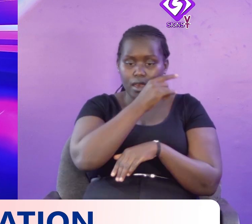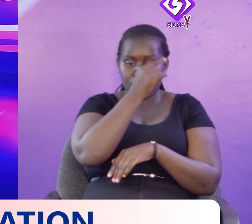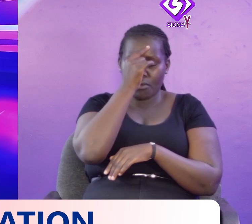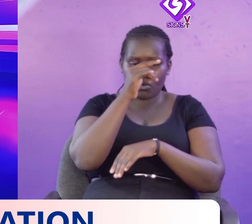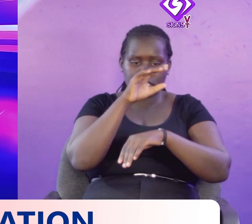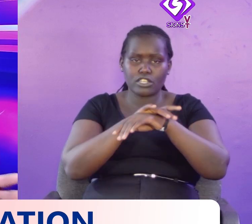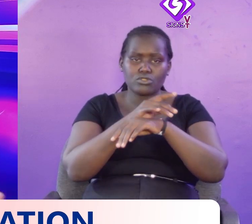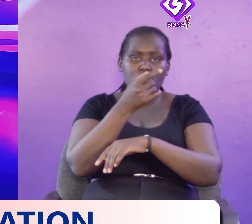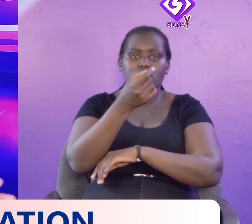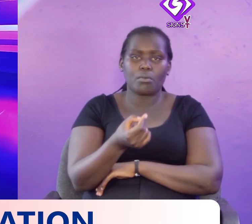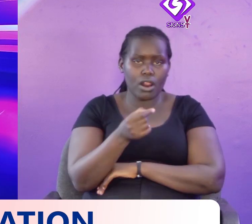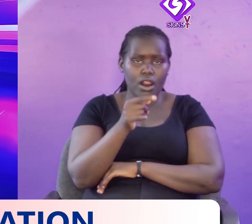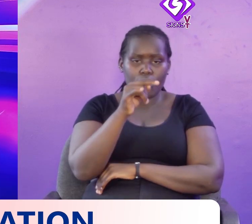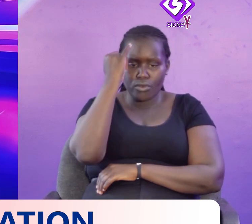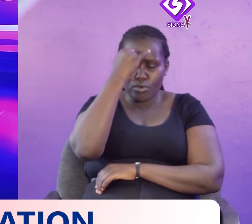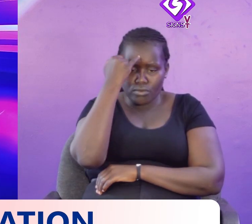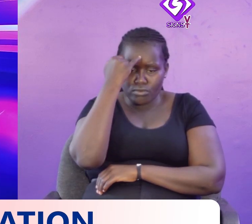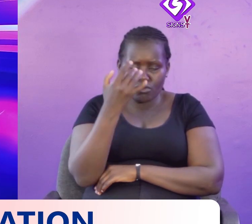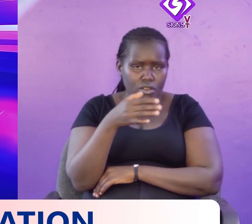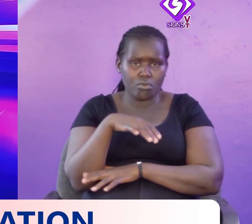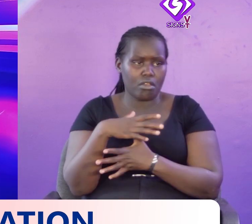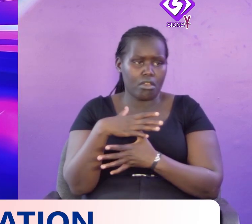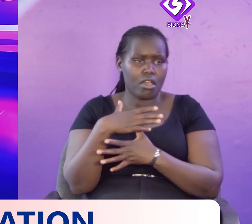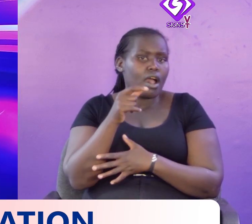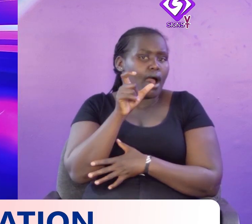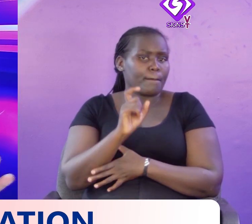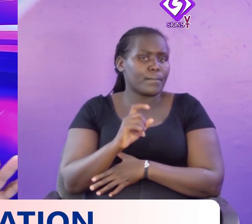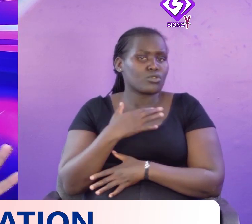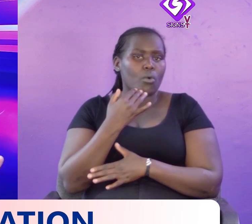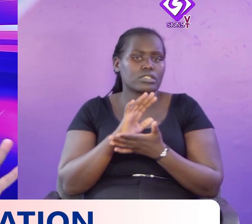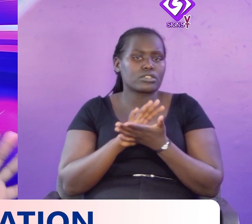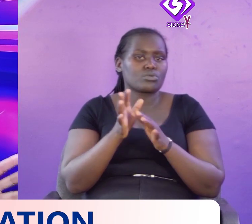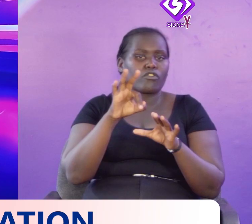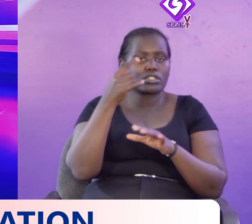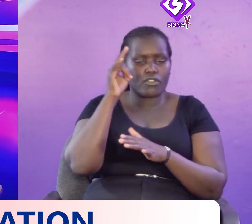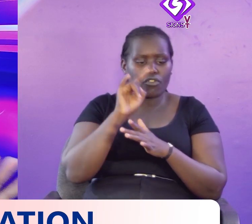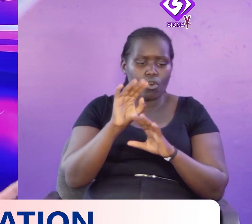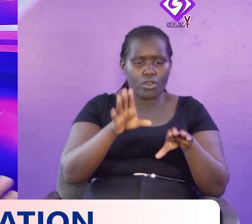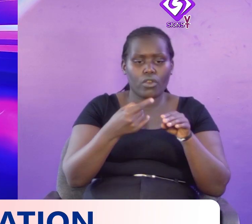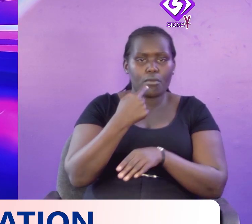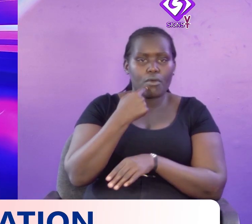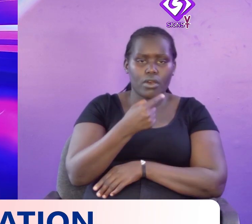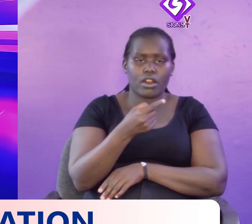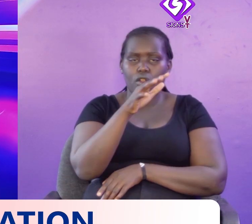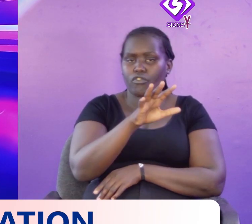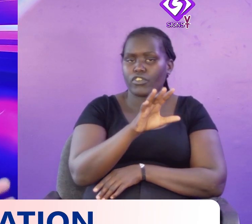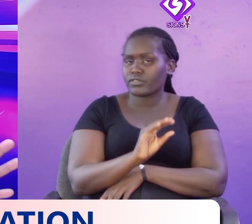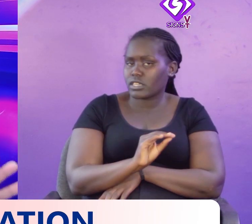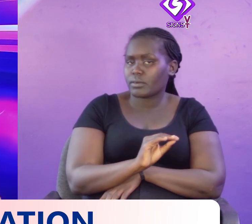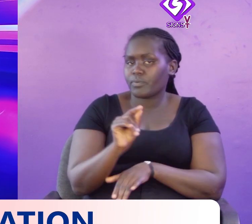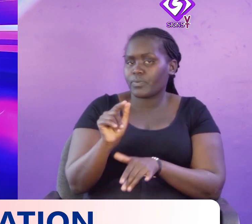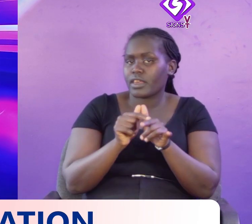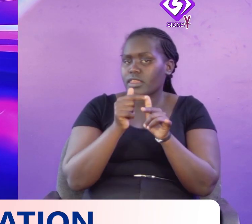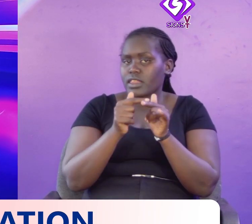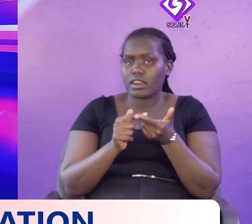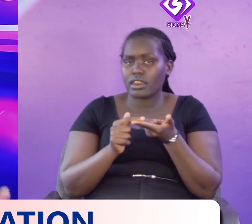very little. Wewe, Mr. Jonah, you are an aspirant. And then you give me 100 shillings or 50. Yes. I sing